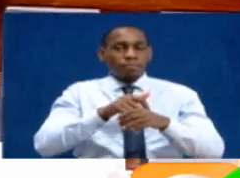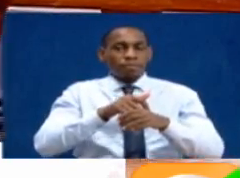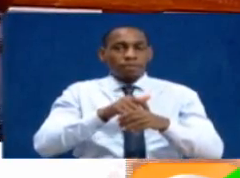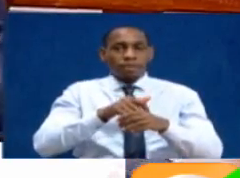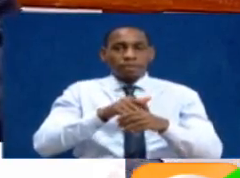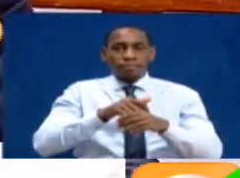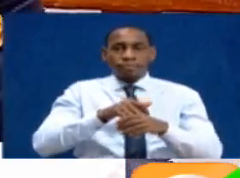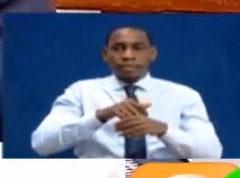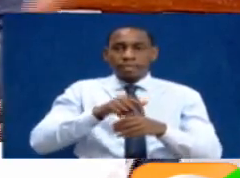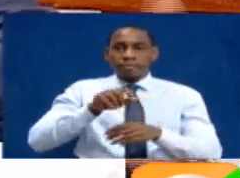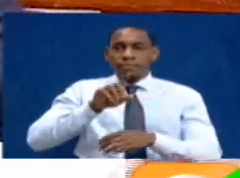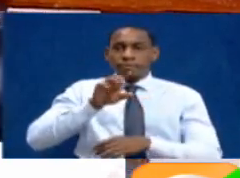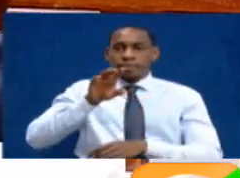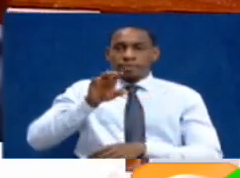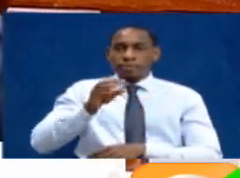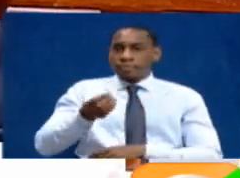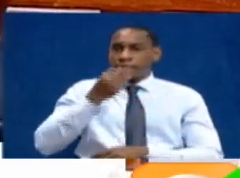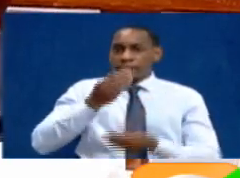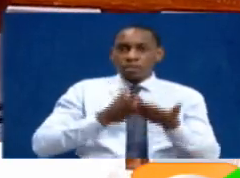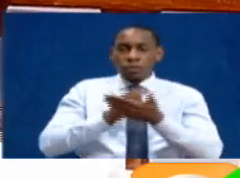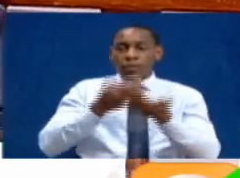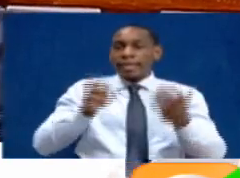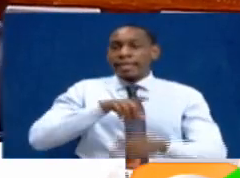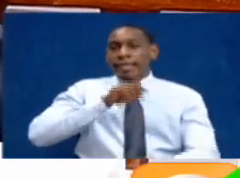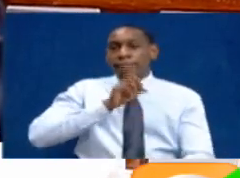by any bird, big bird like